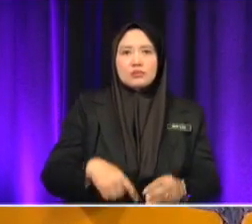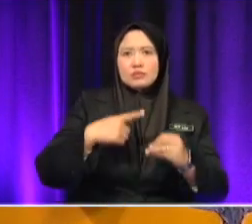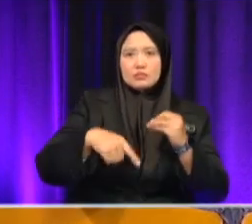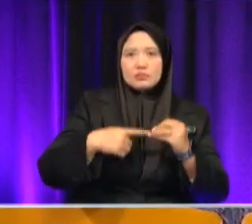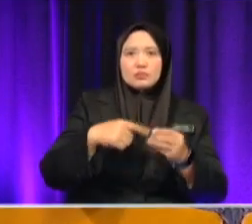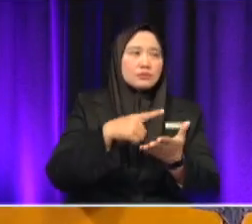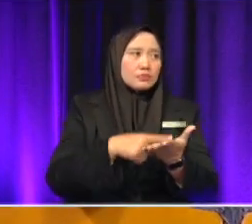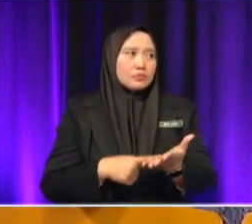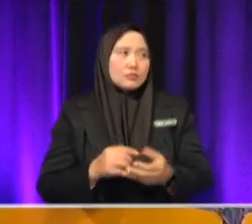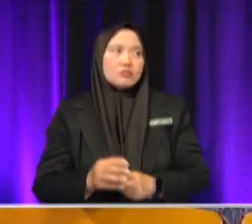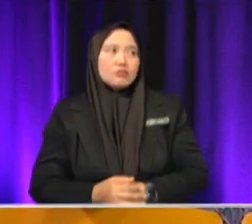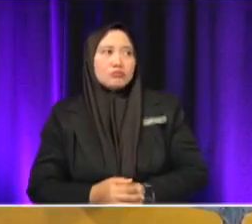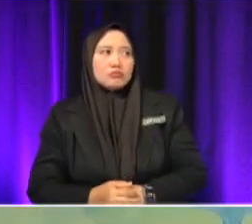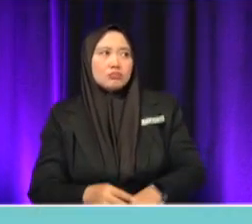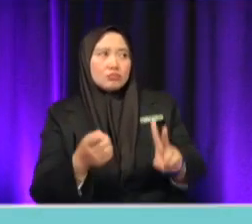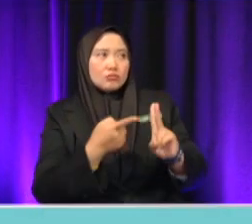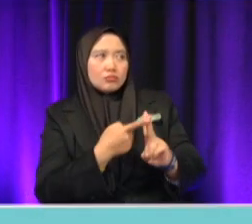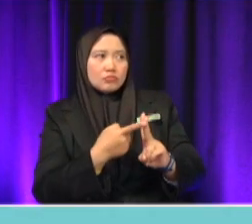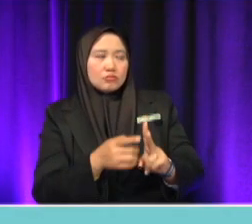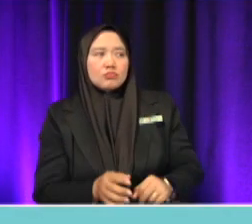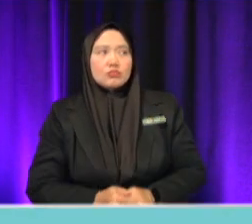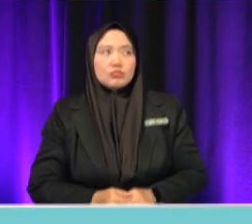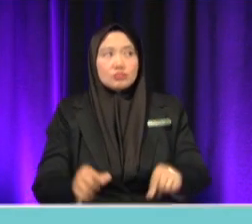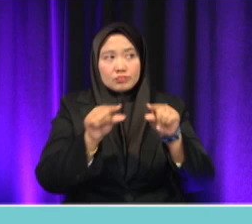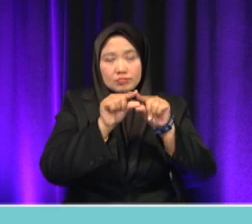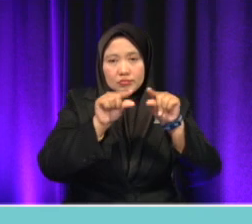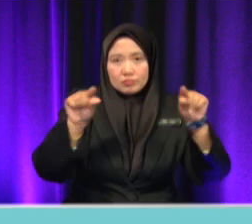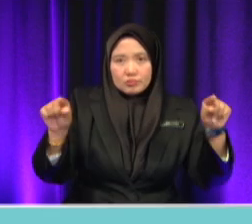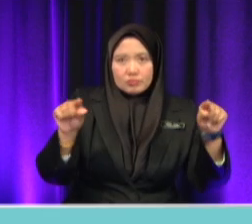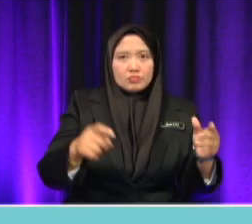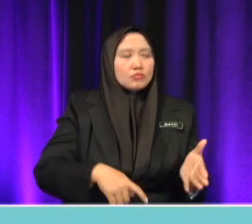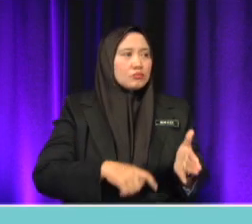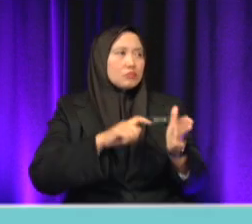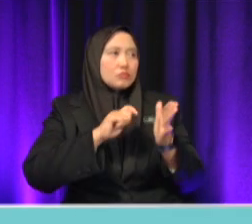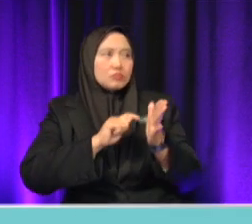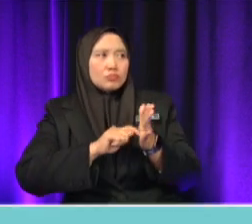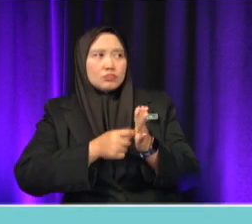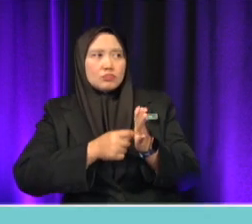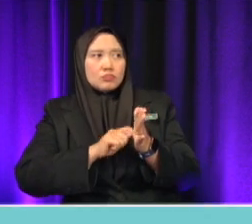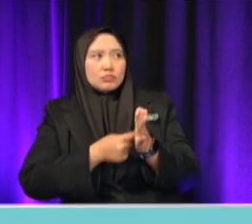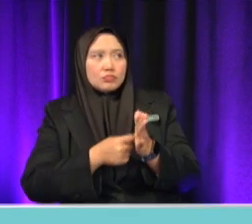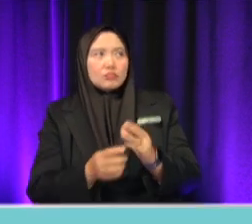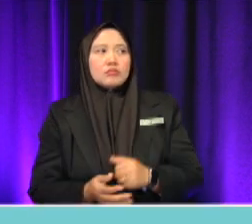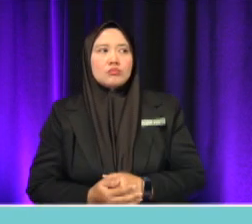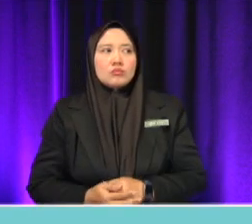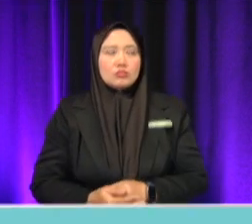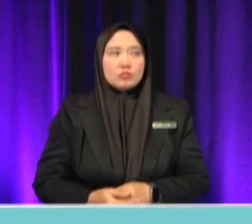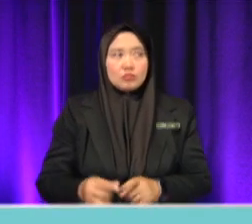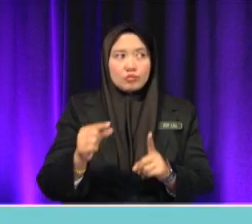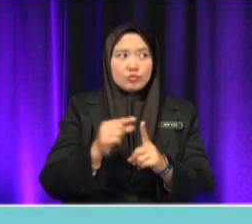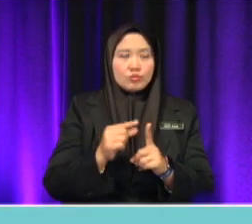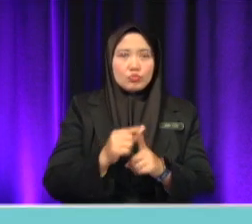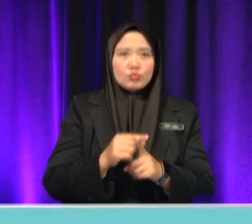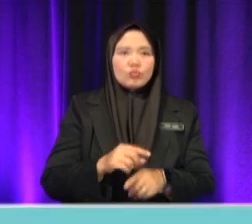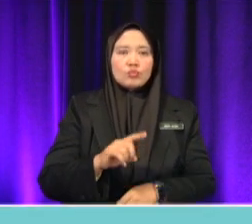step would be for you to underline keywords in the question. So don't be afraid, just go and take your pen and underline words which